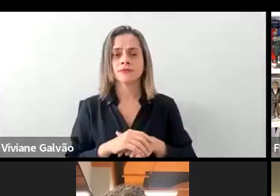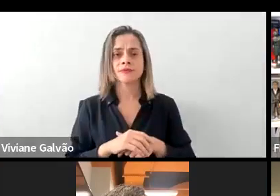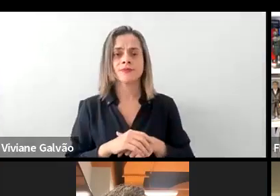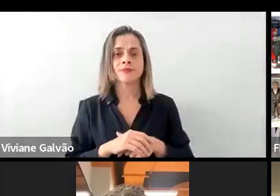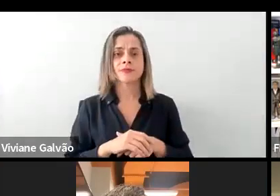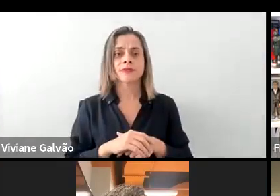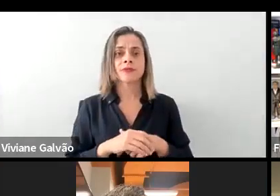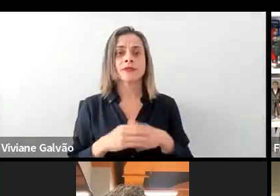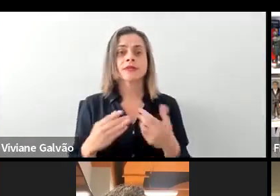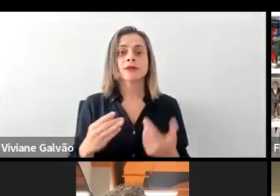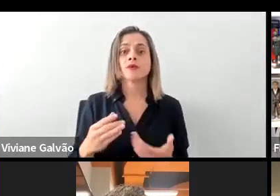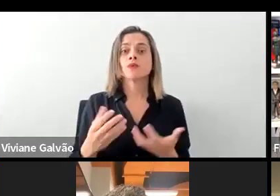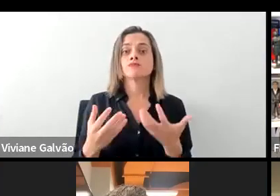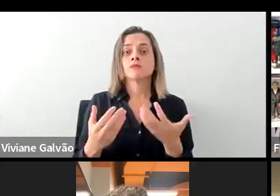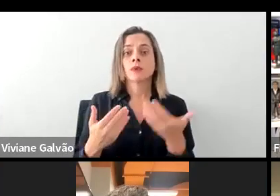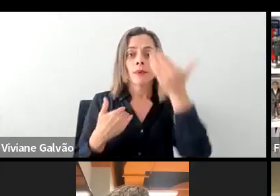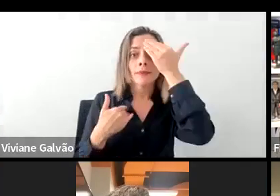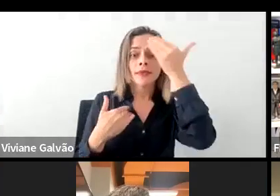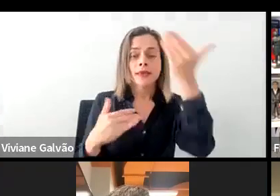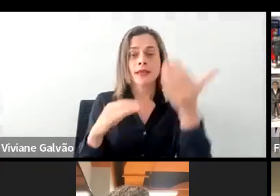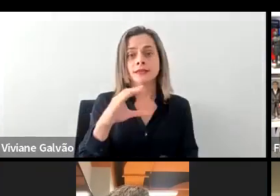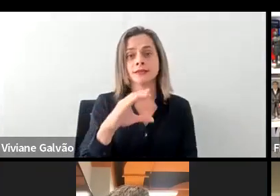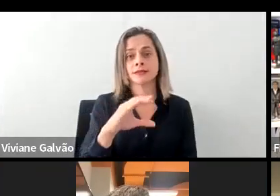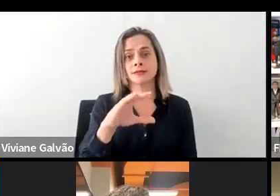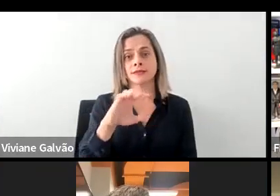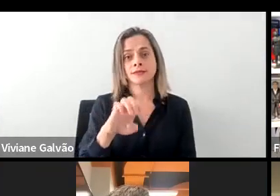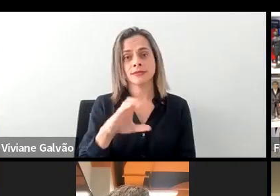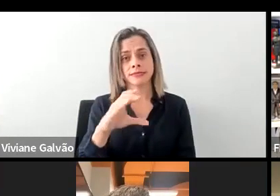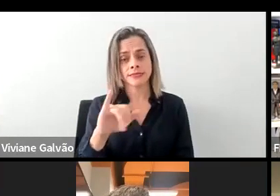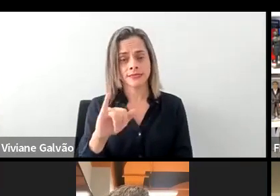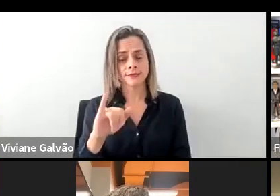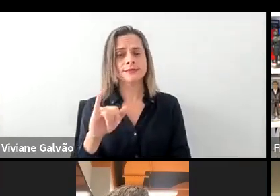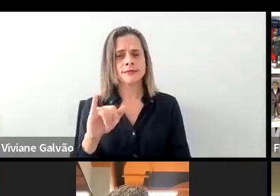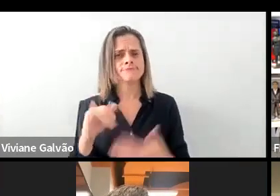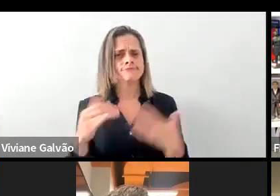say that, again, it demonstrates the extent to which